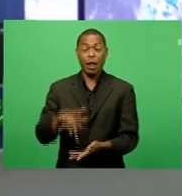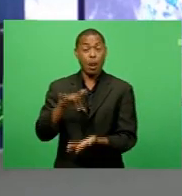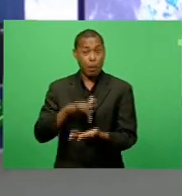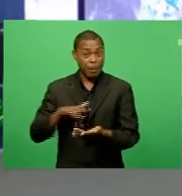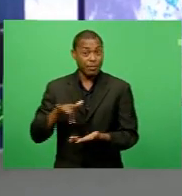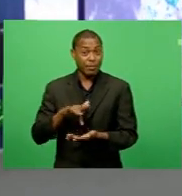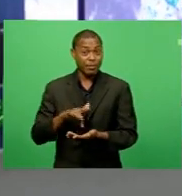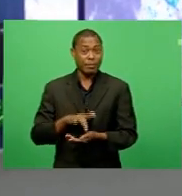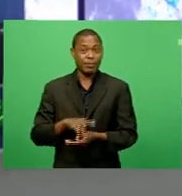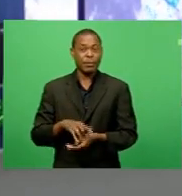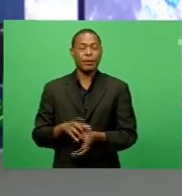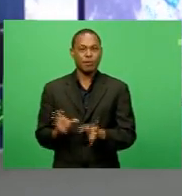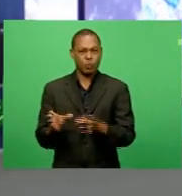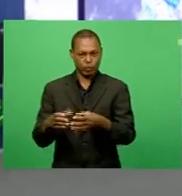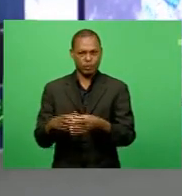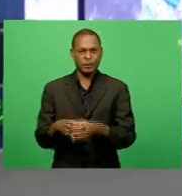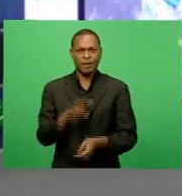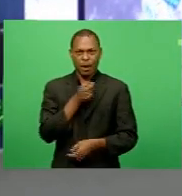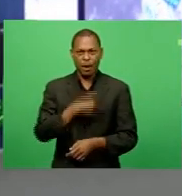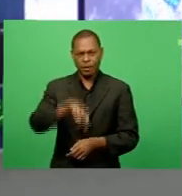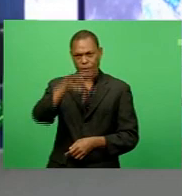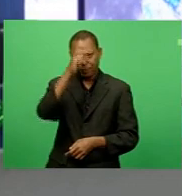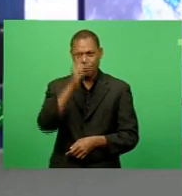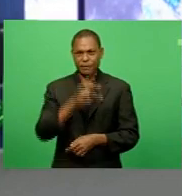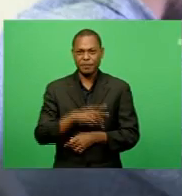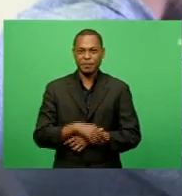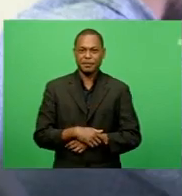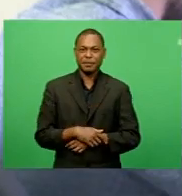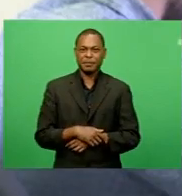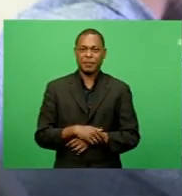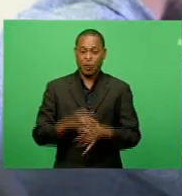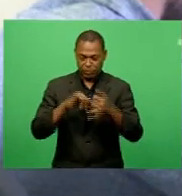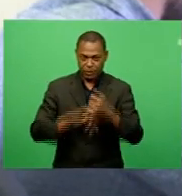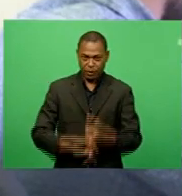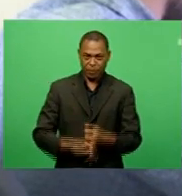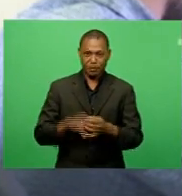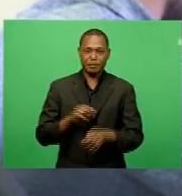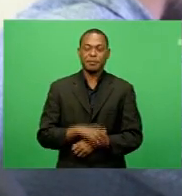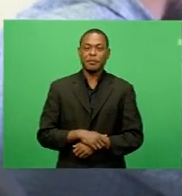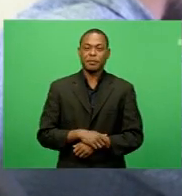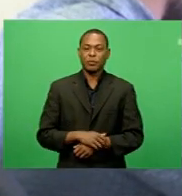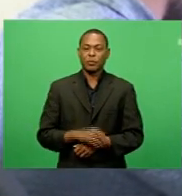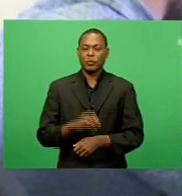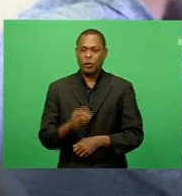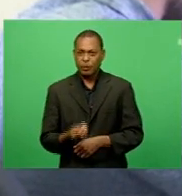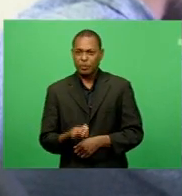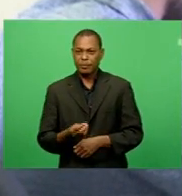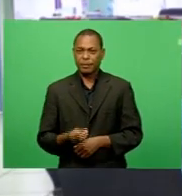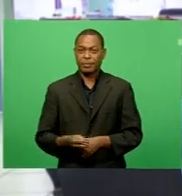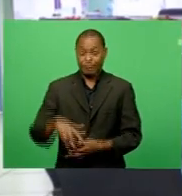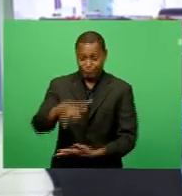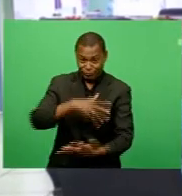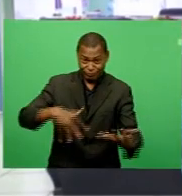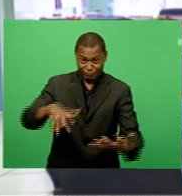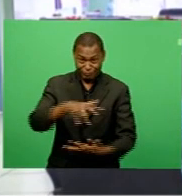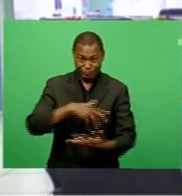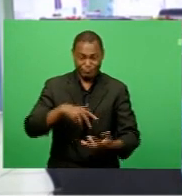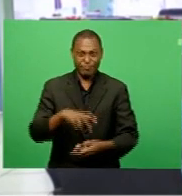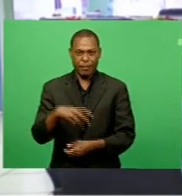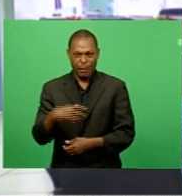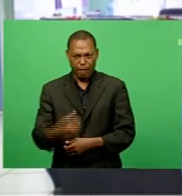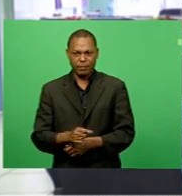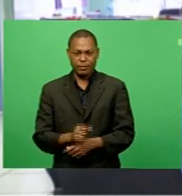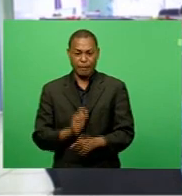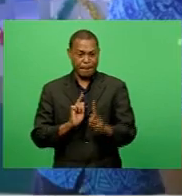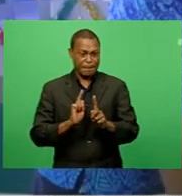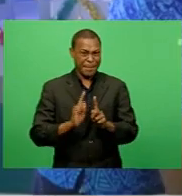group, and Kandavu to SE tracks southeastwards. TC Yasa is expected to have severe cyclone strength when it passes